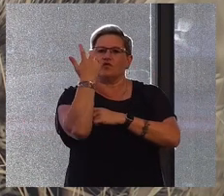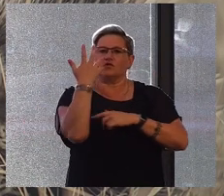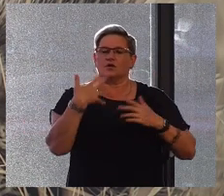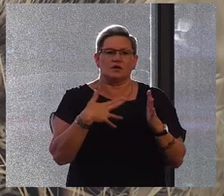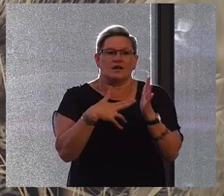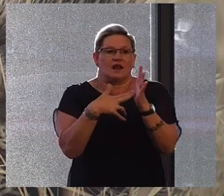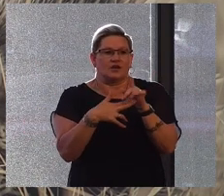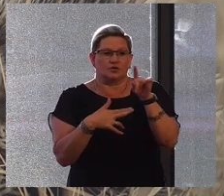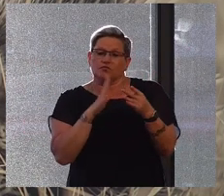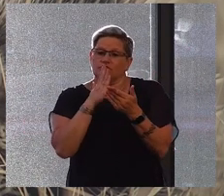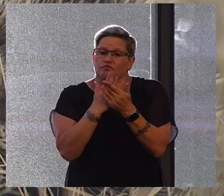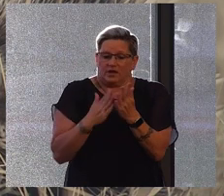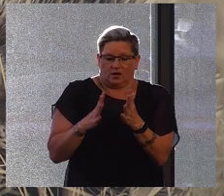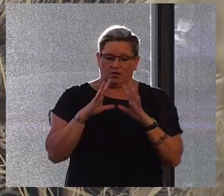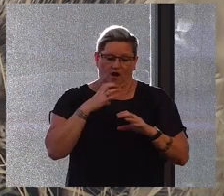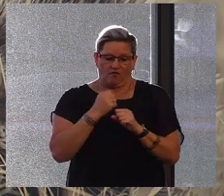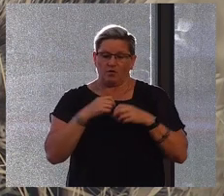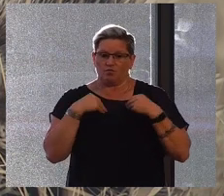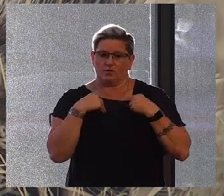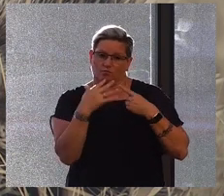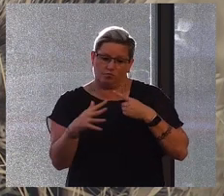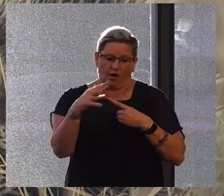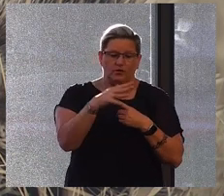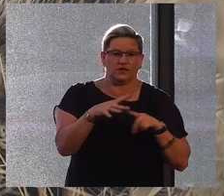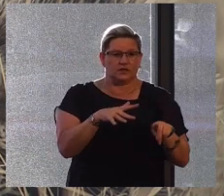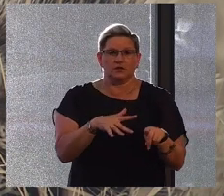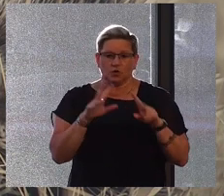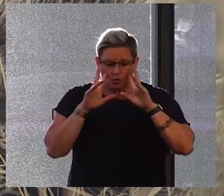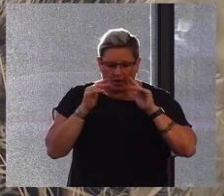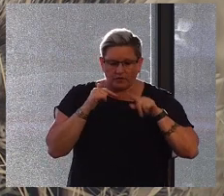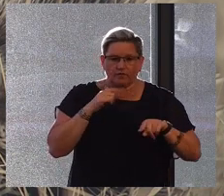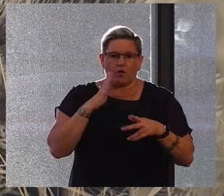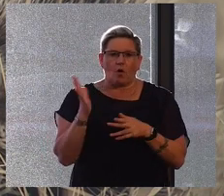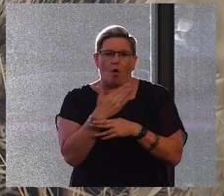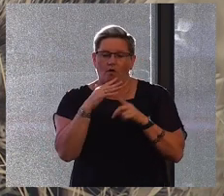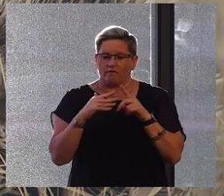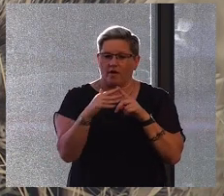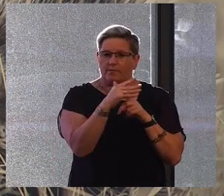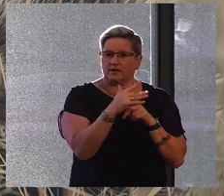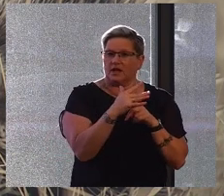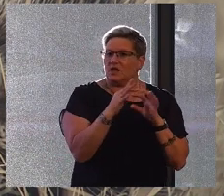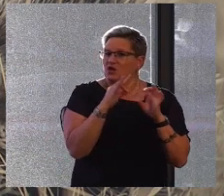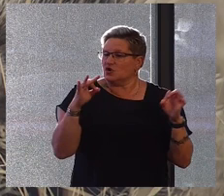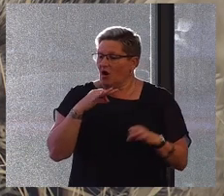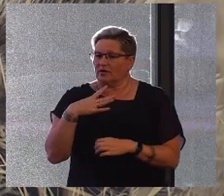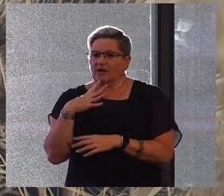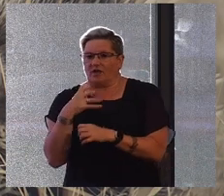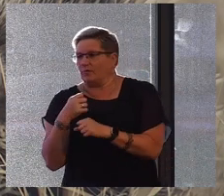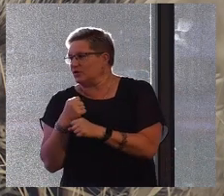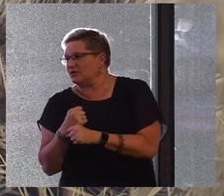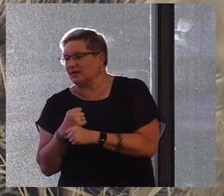across the world as a priority by governments, businesses increasingly, and a whole host of environmental and non-government organisations and